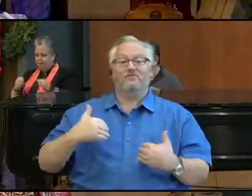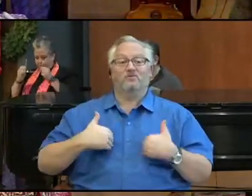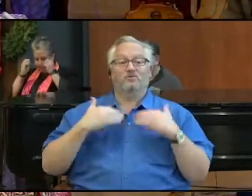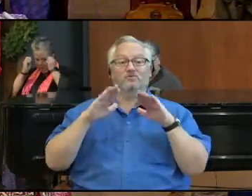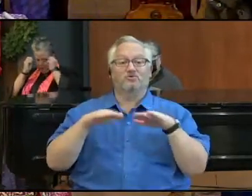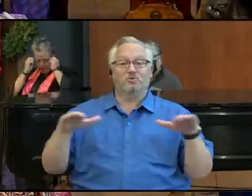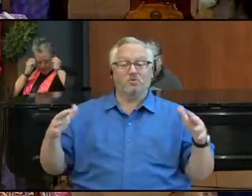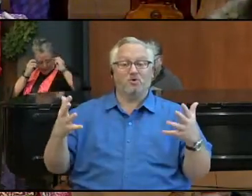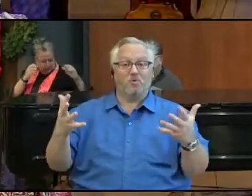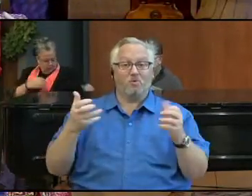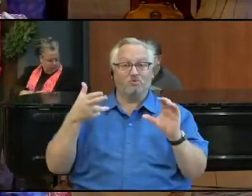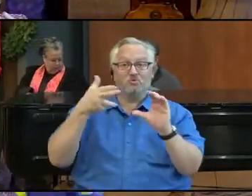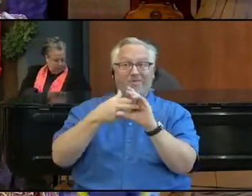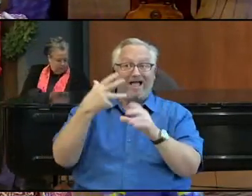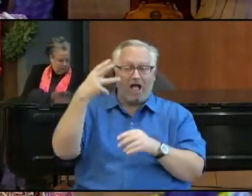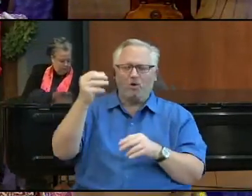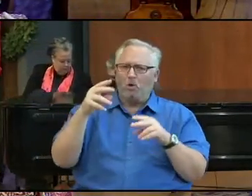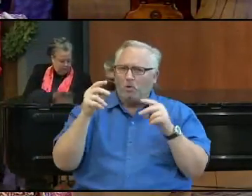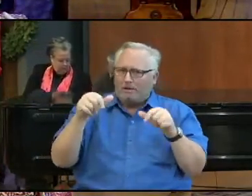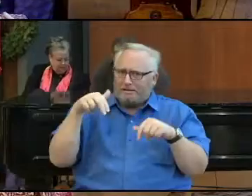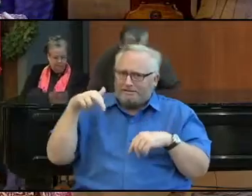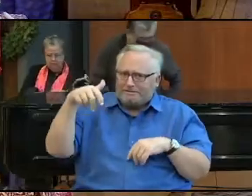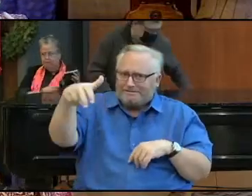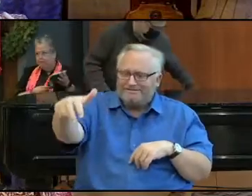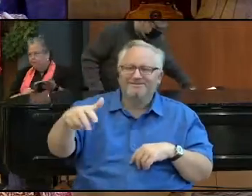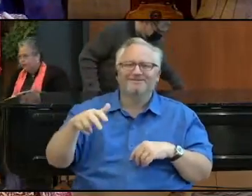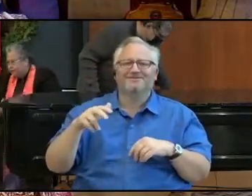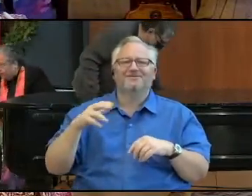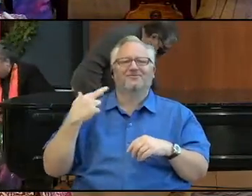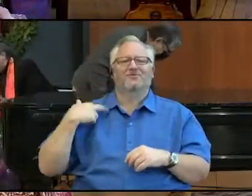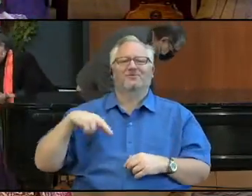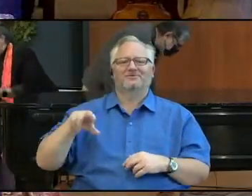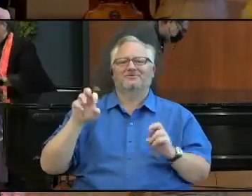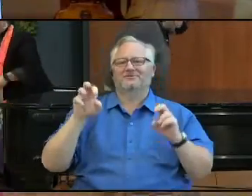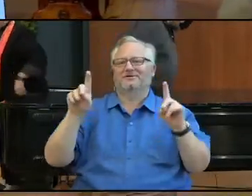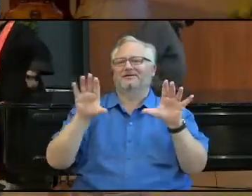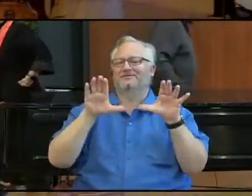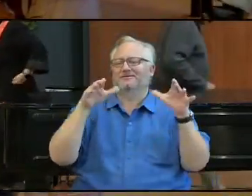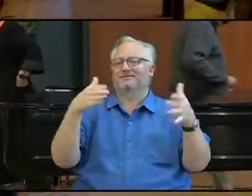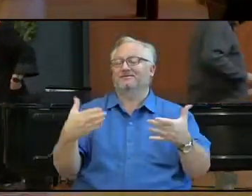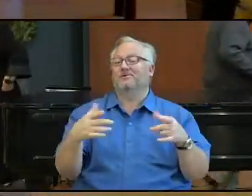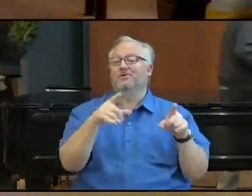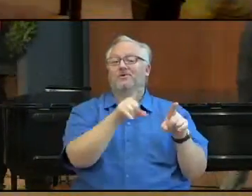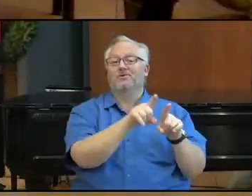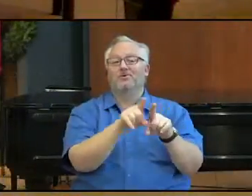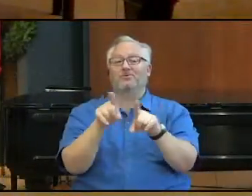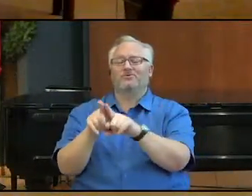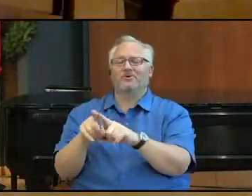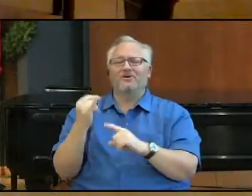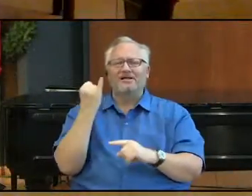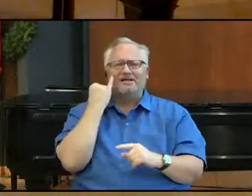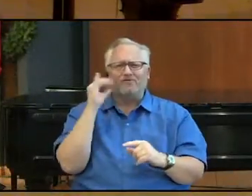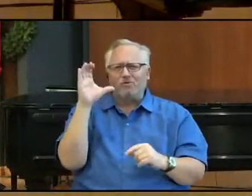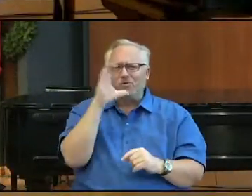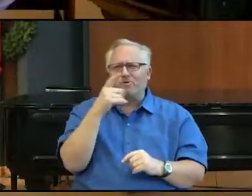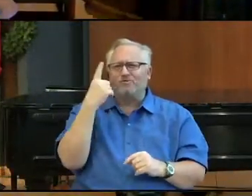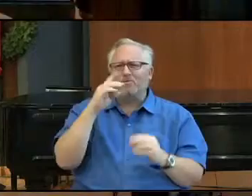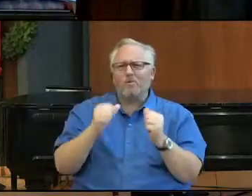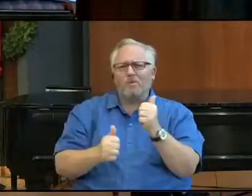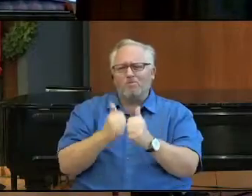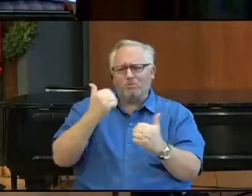us outside. We'll walk quickly to our places for religious education. Also, if you're looking for the youngest group